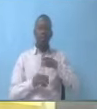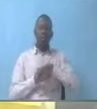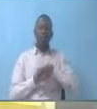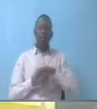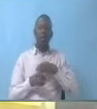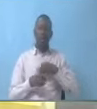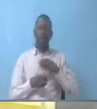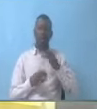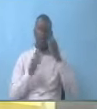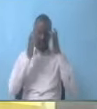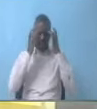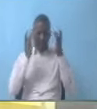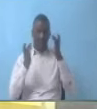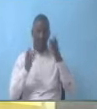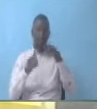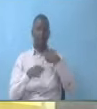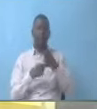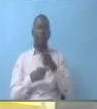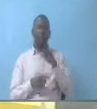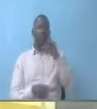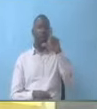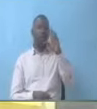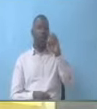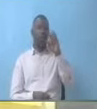Denny. Well,